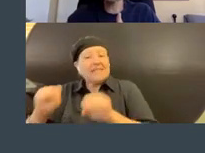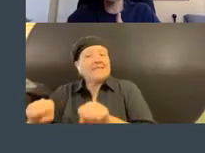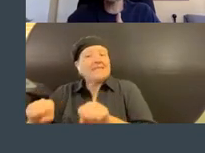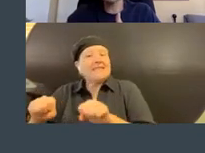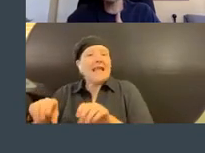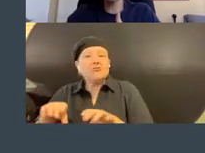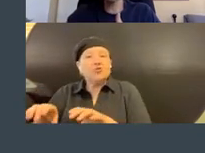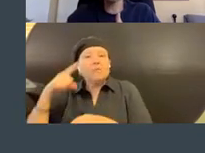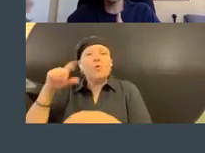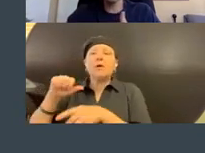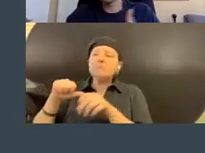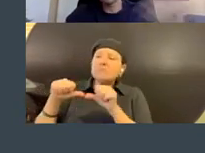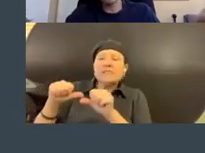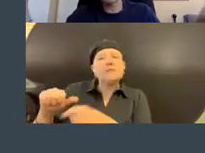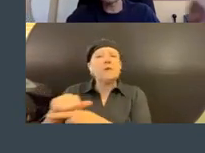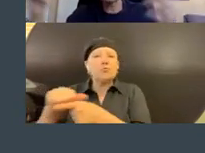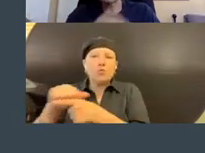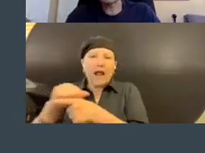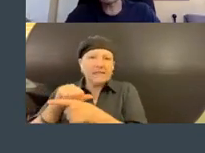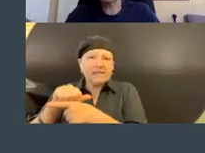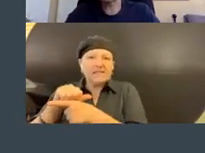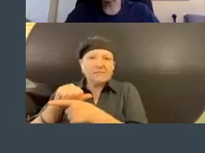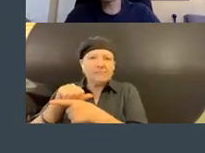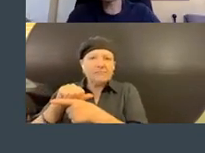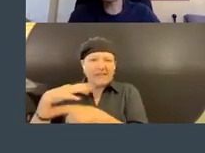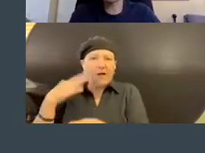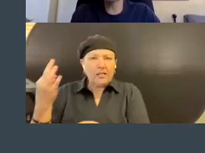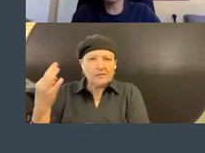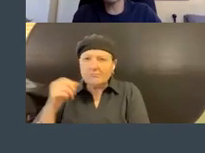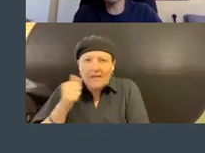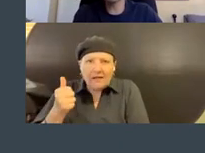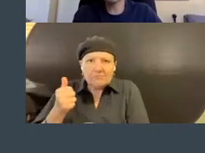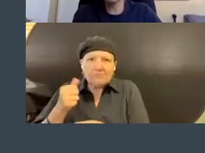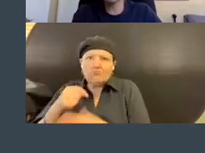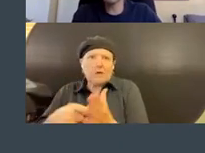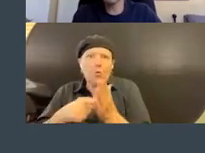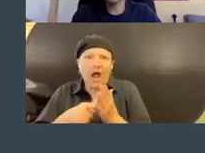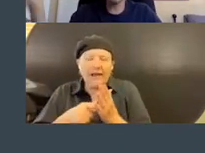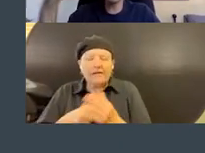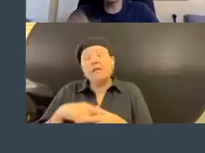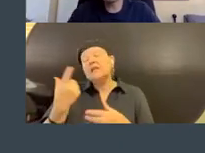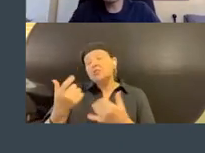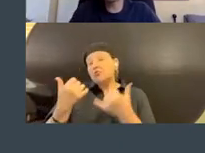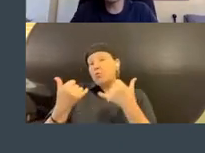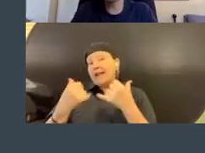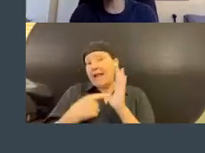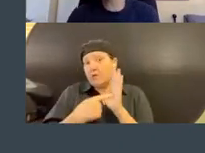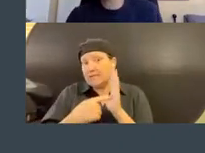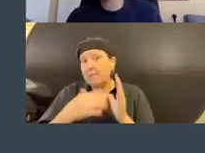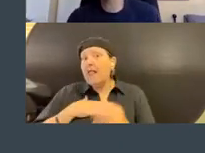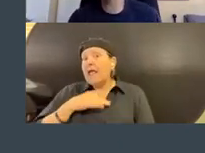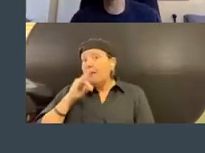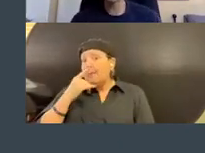practice or refine, or, you know, in some cases, just keep them busy while you are trying to work. So for example, right now I sent my kids upstairs and I